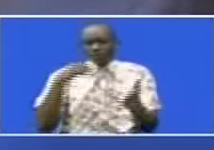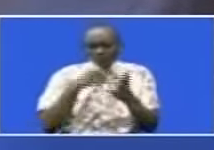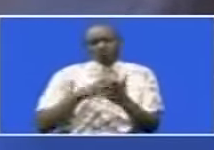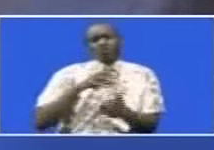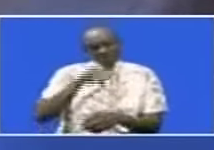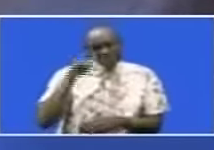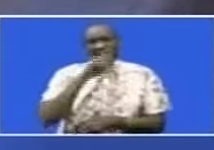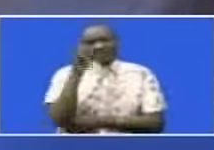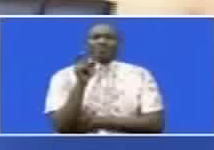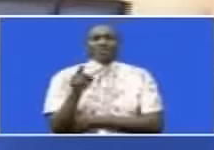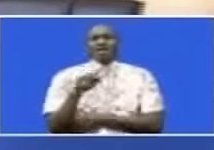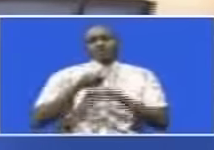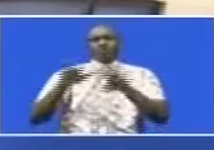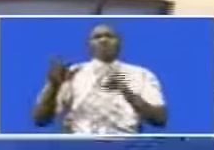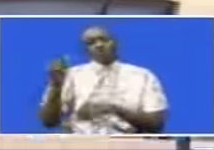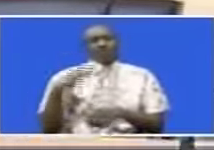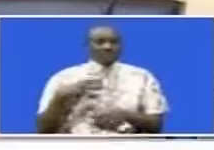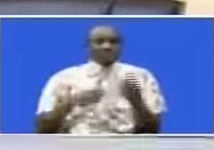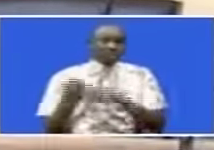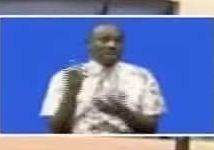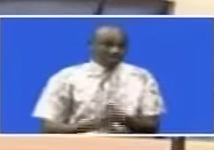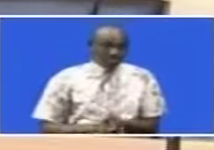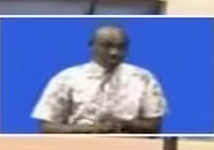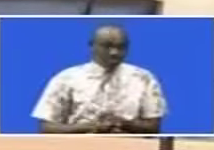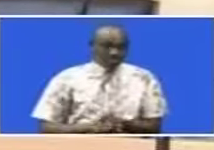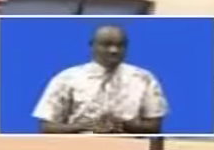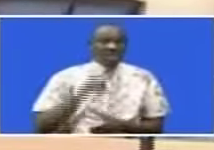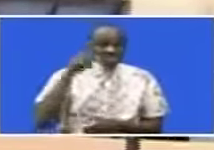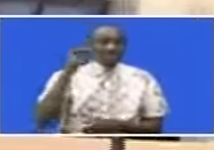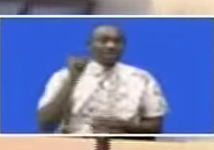examination irregularities for arrest and prosecution. Patrick Amimo, KTN News.